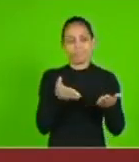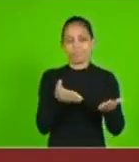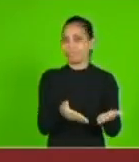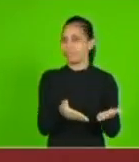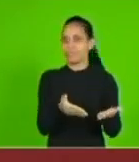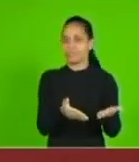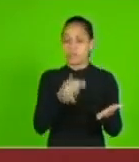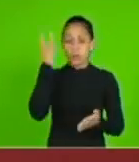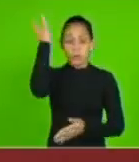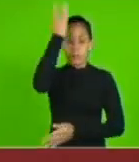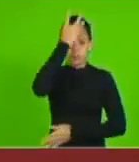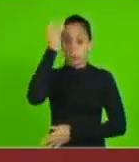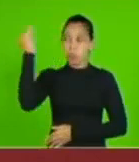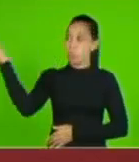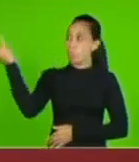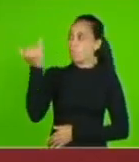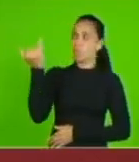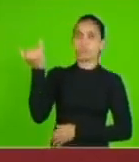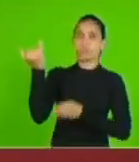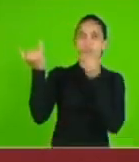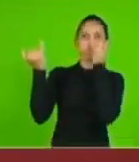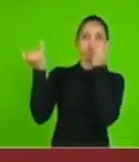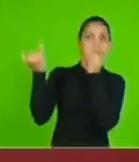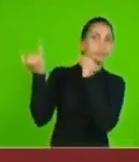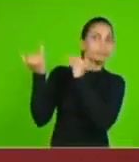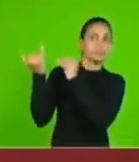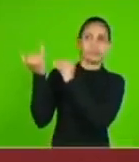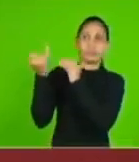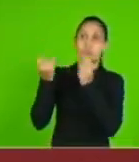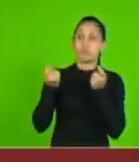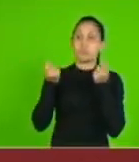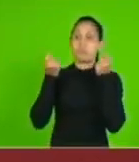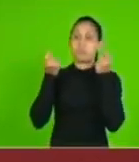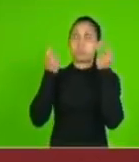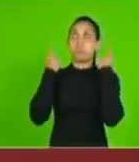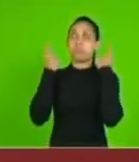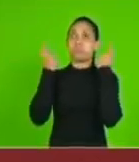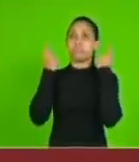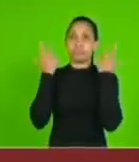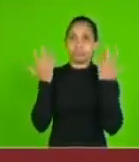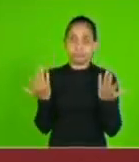heed to what the Holy Spirit is speaking. The world